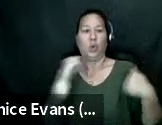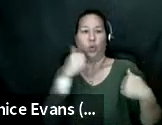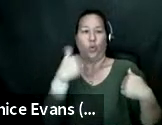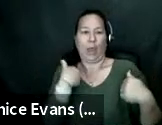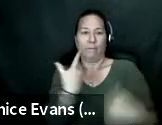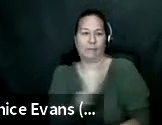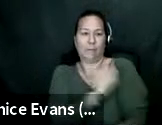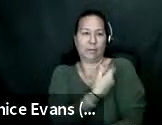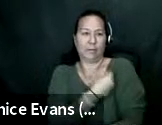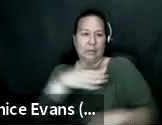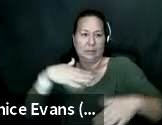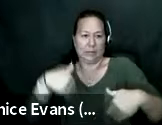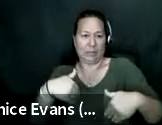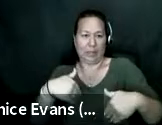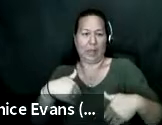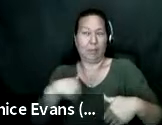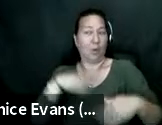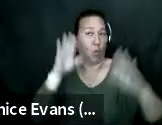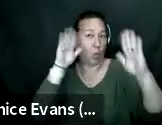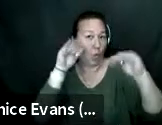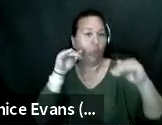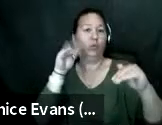groups starting in the fall.